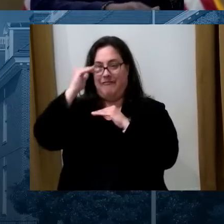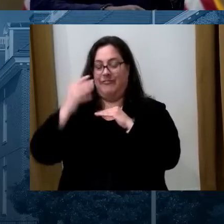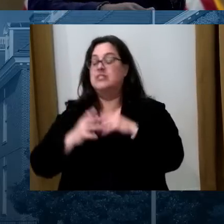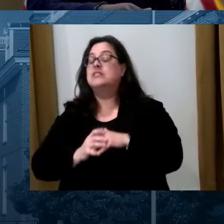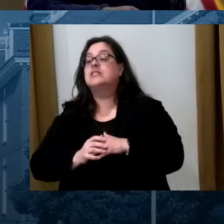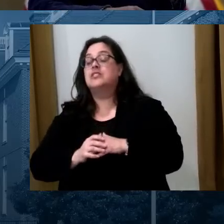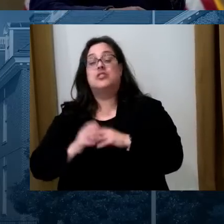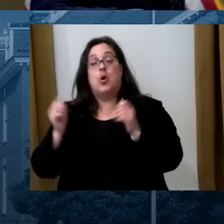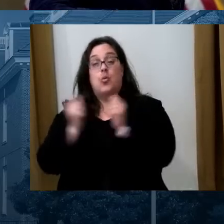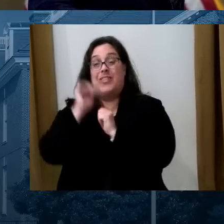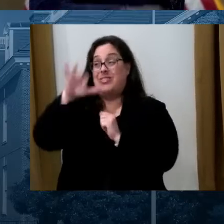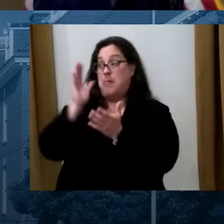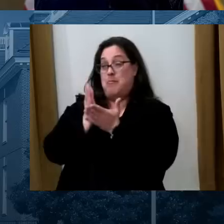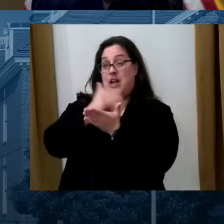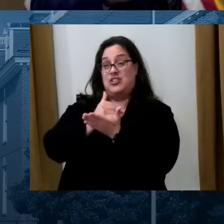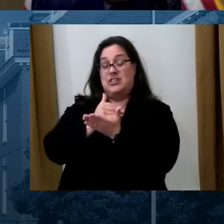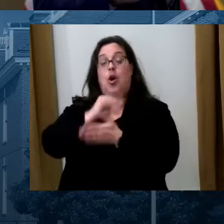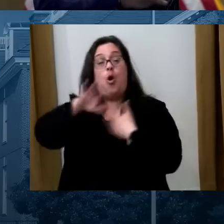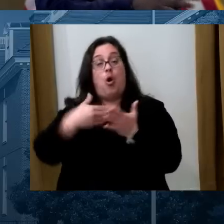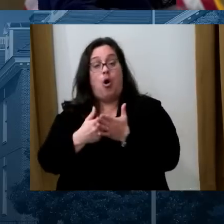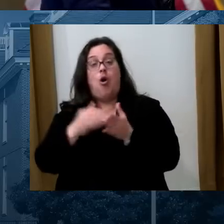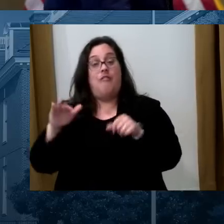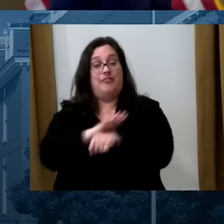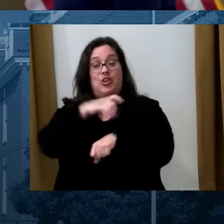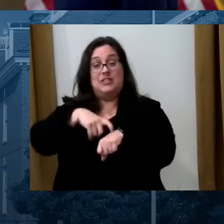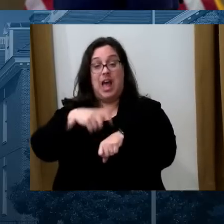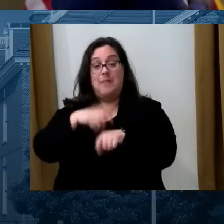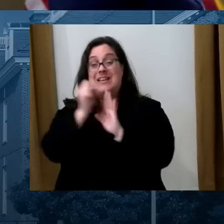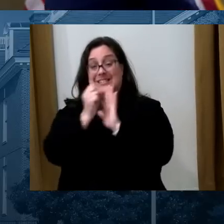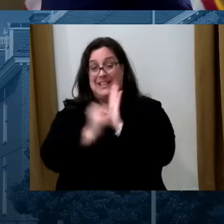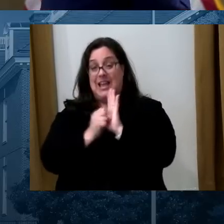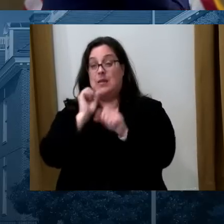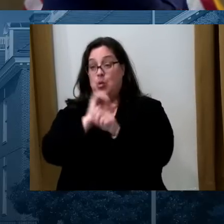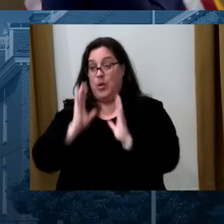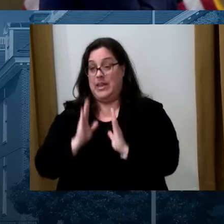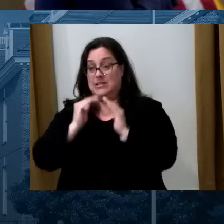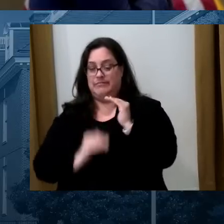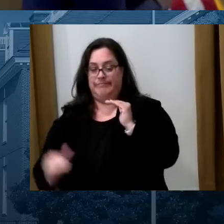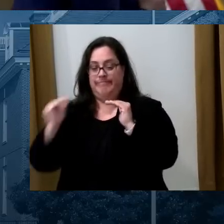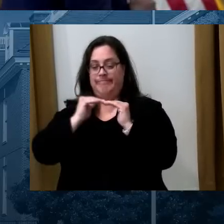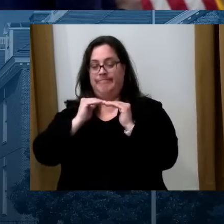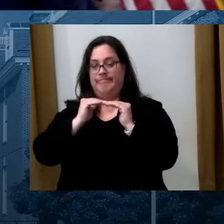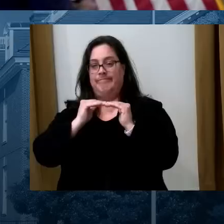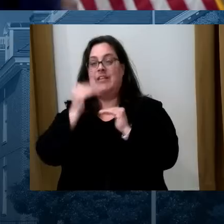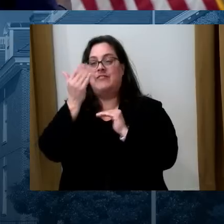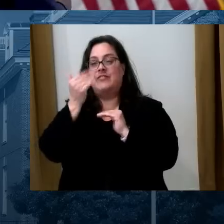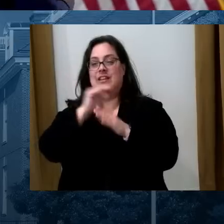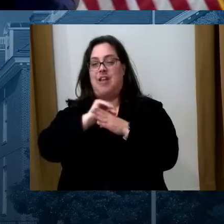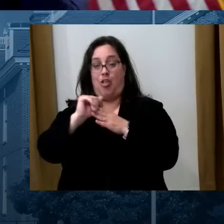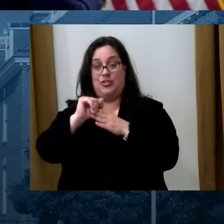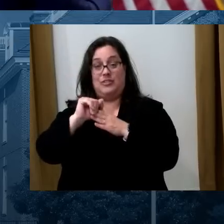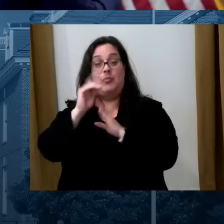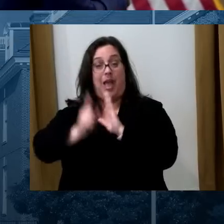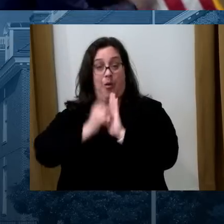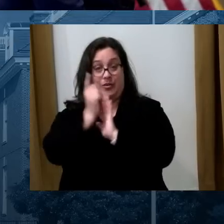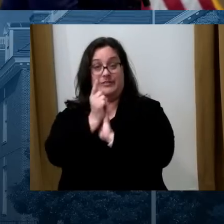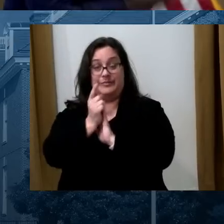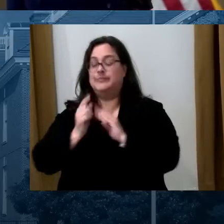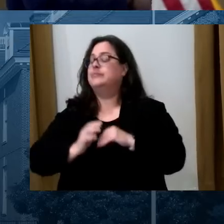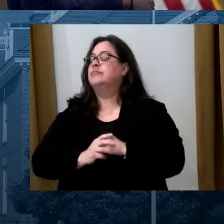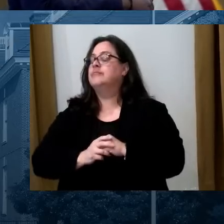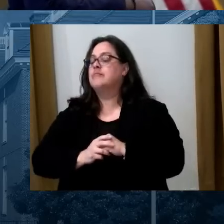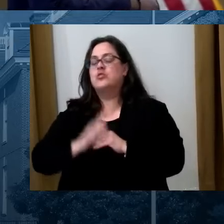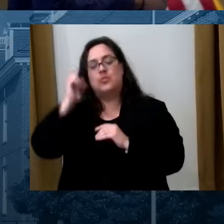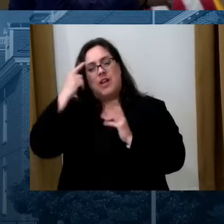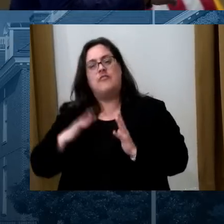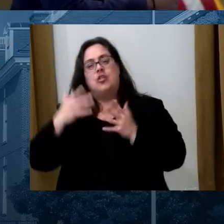all full-time state employees up to $15 an hour. Next slide. So as the governor mentioned, if you